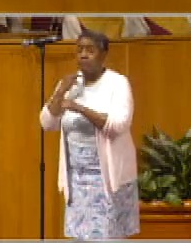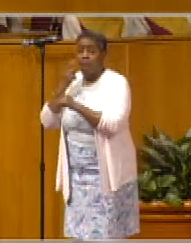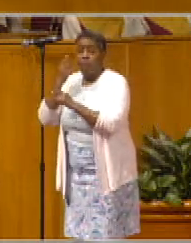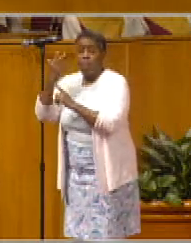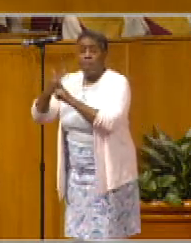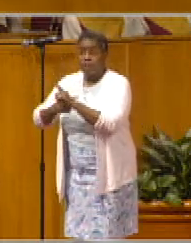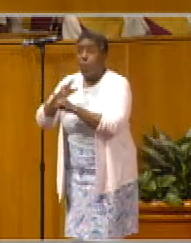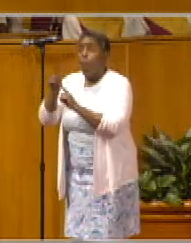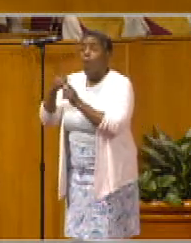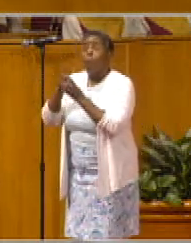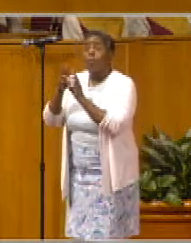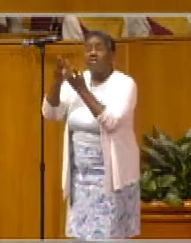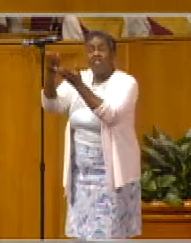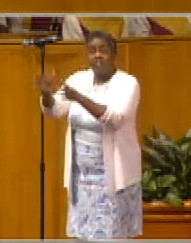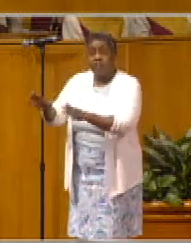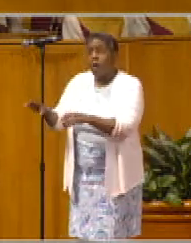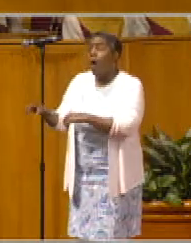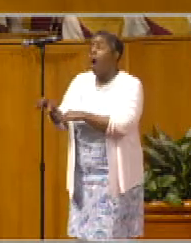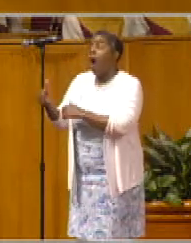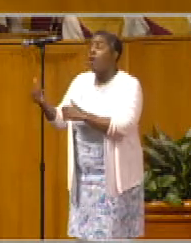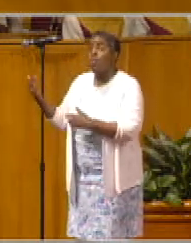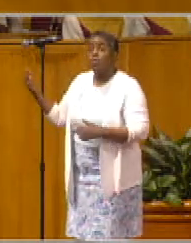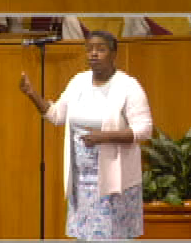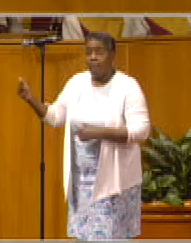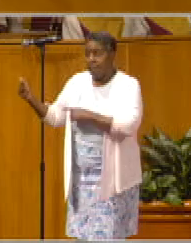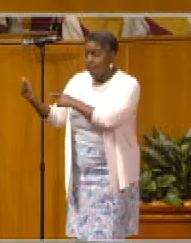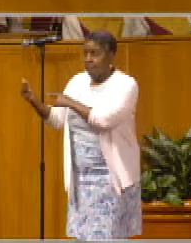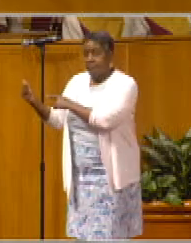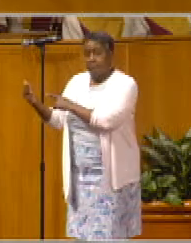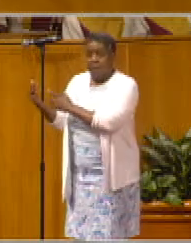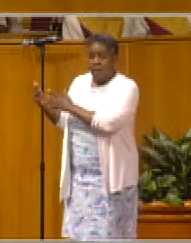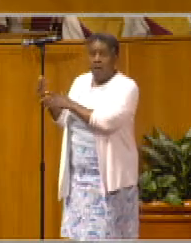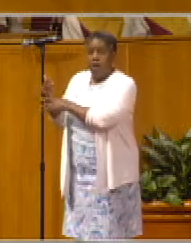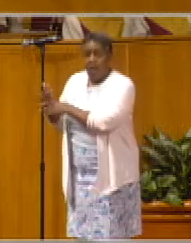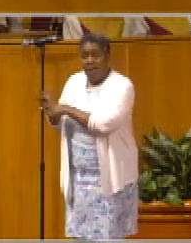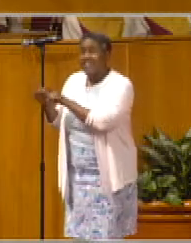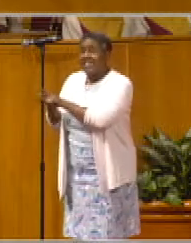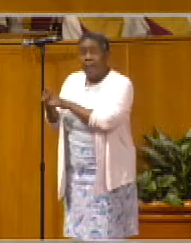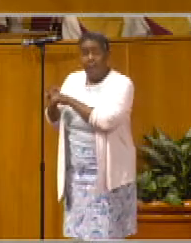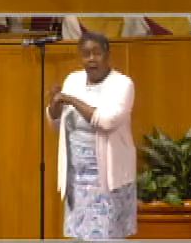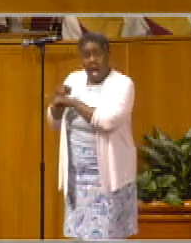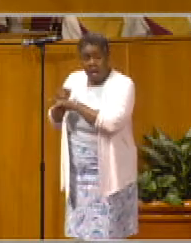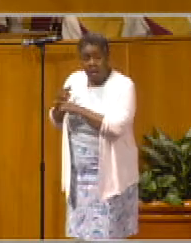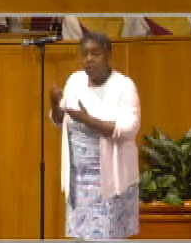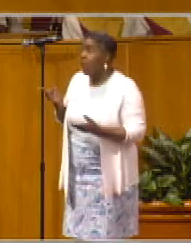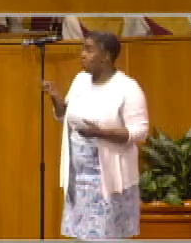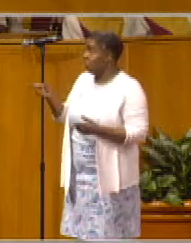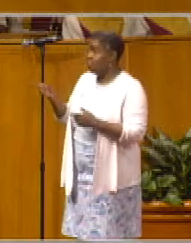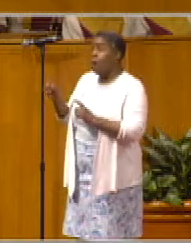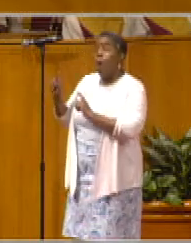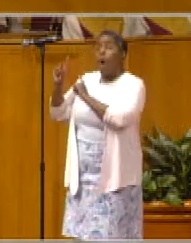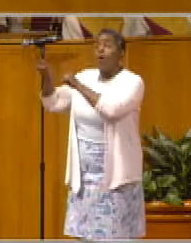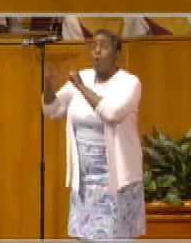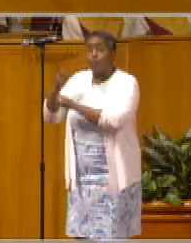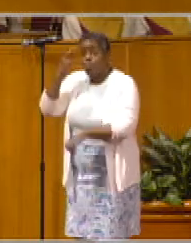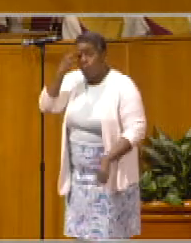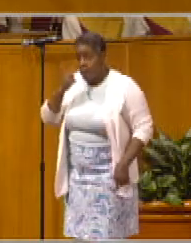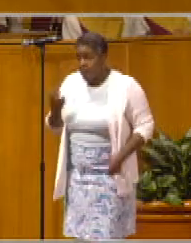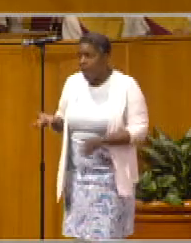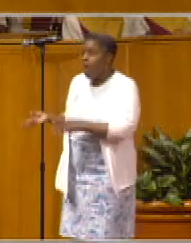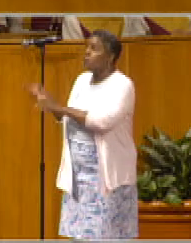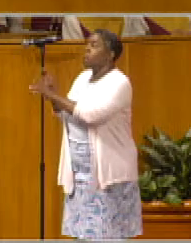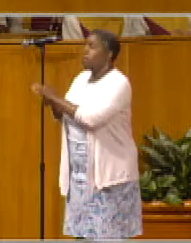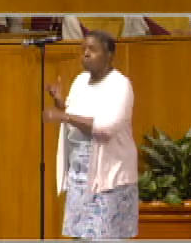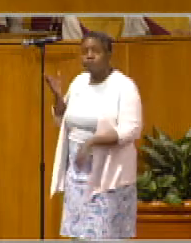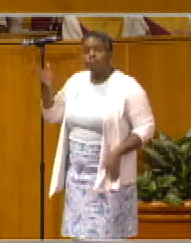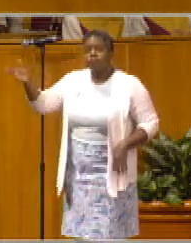over, they find out another ship had docked on the same island and was headed in the same direction, and they got on